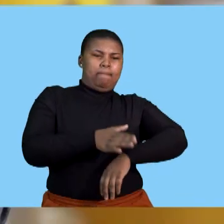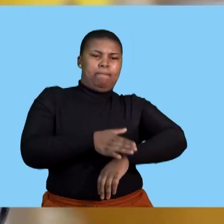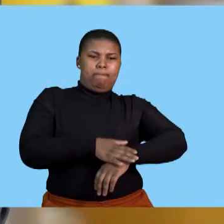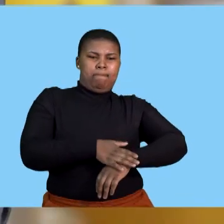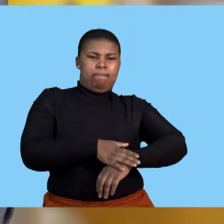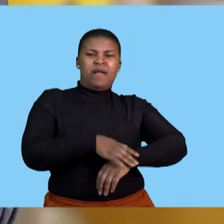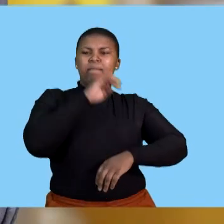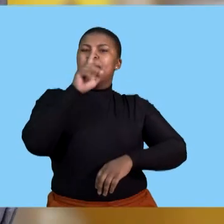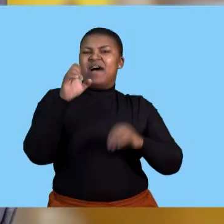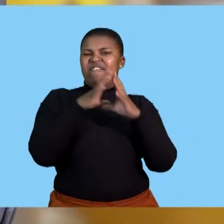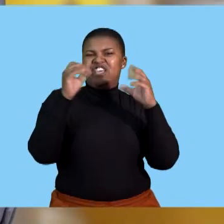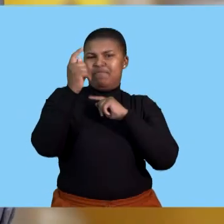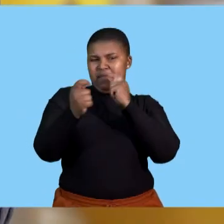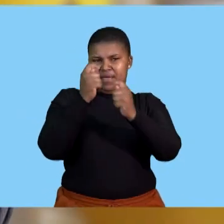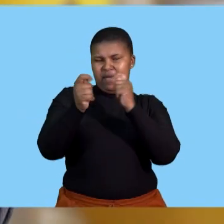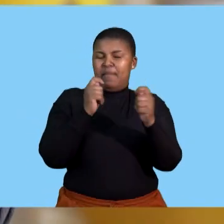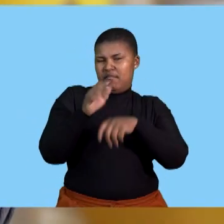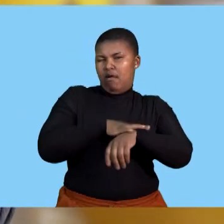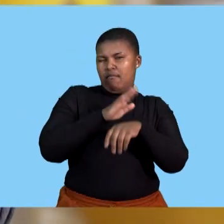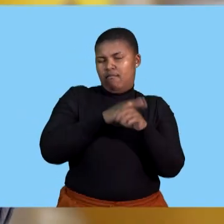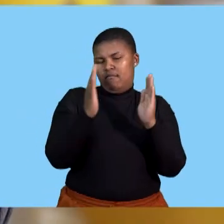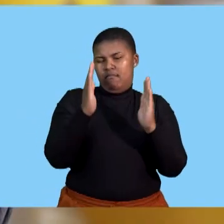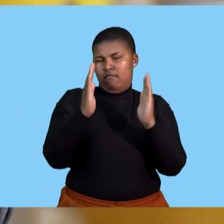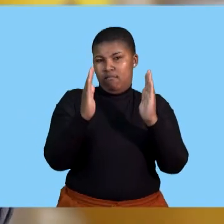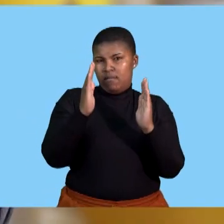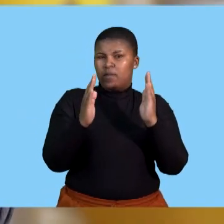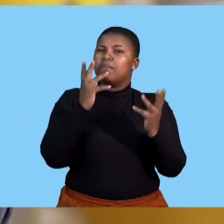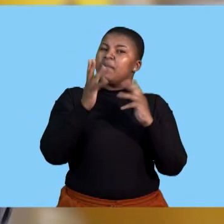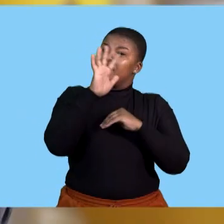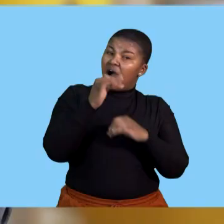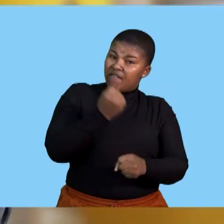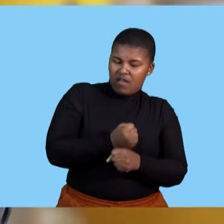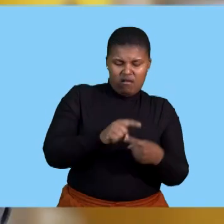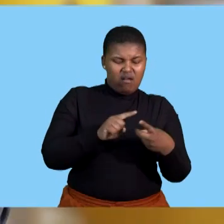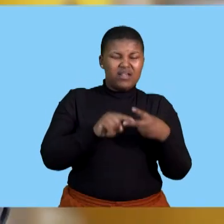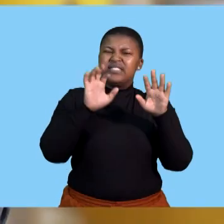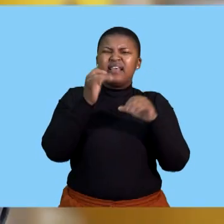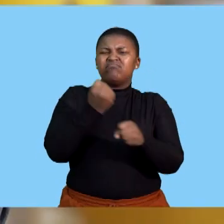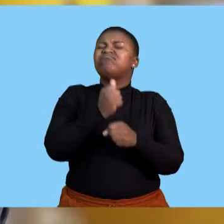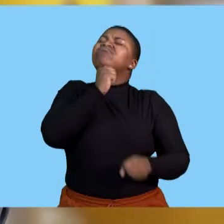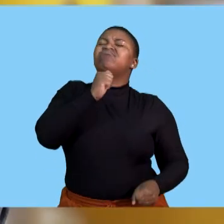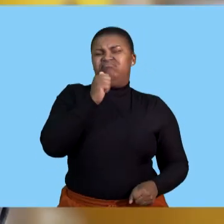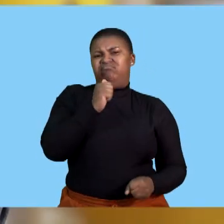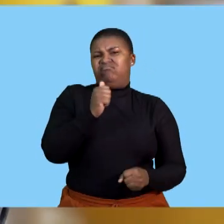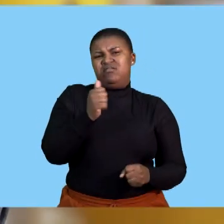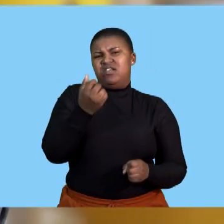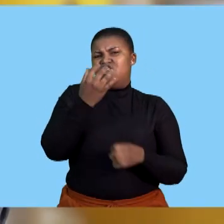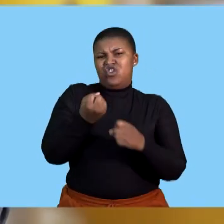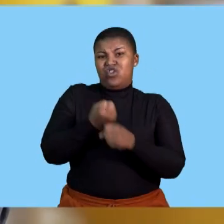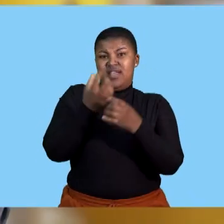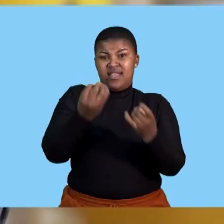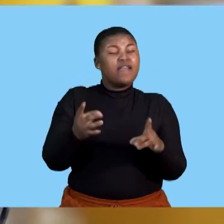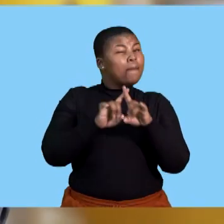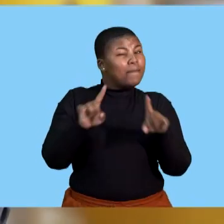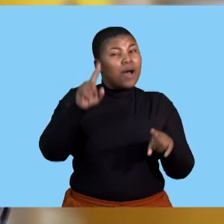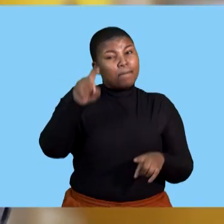in which we're supposed to pay the loan. And in most cases, it can be 5, it can be 10, whatever number of years it can be. As